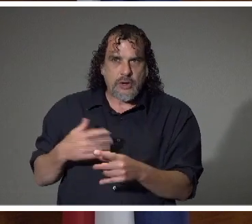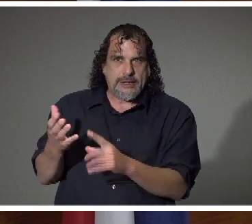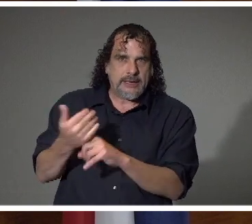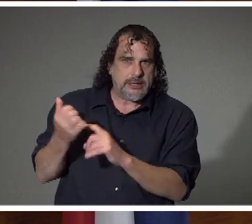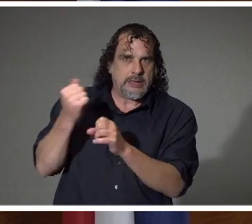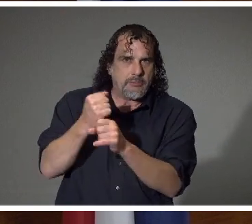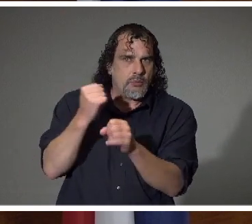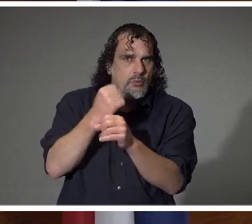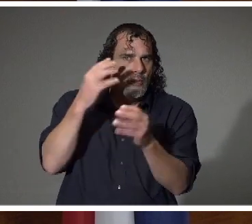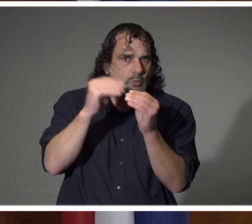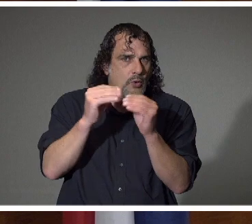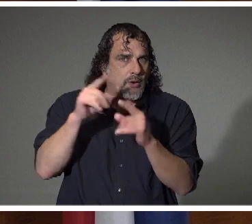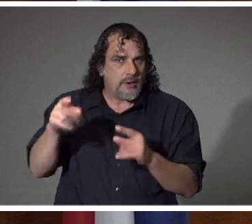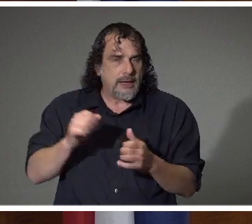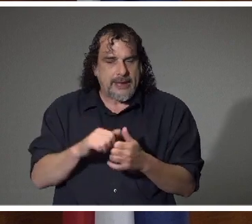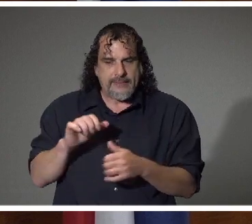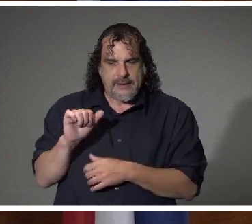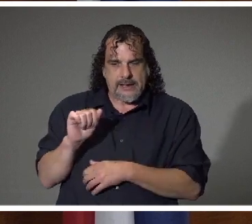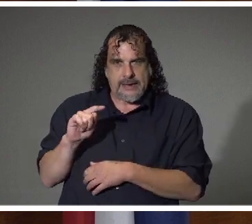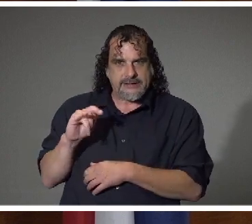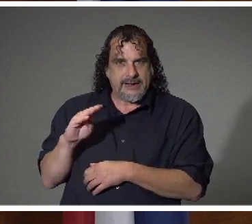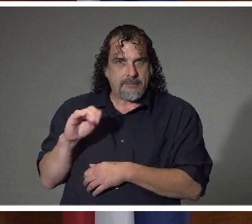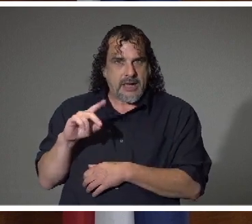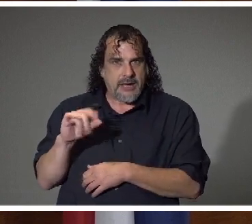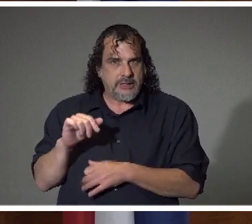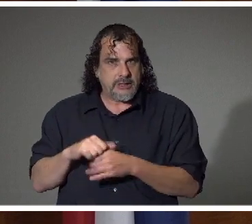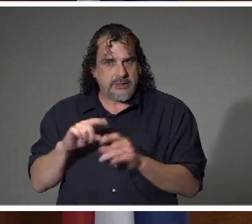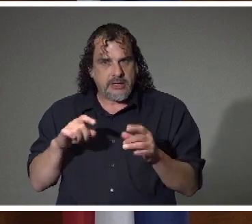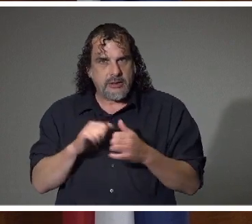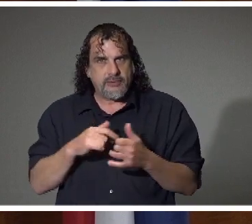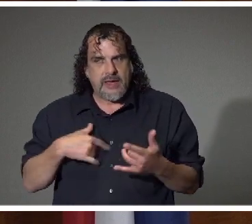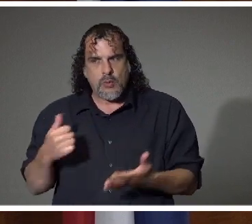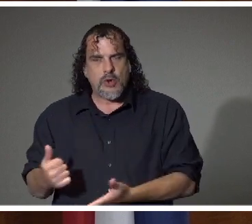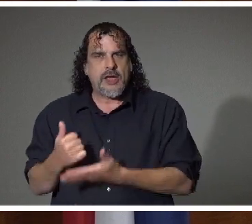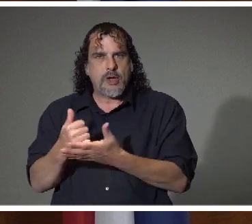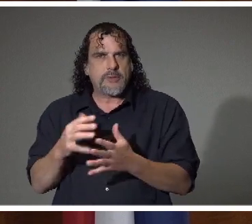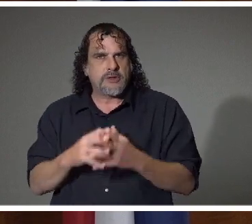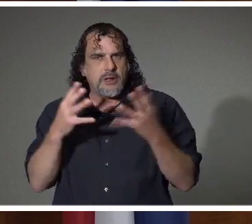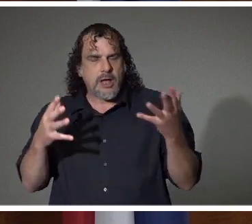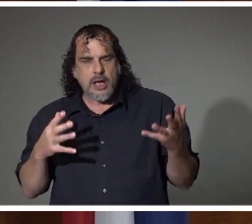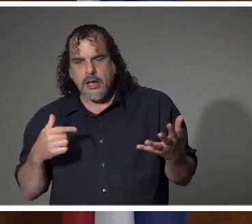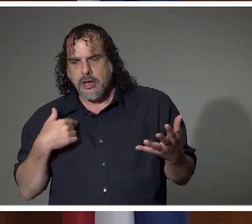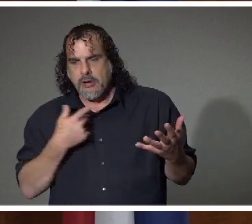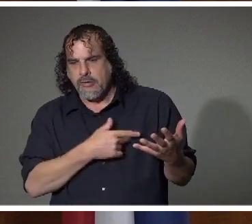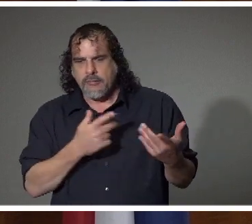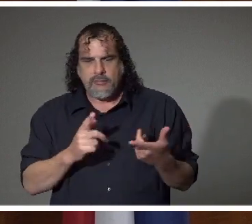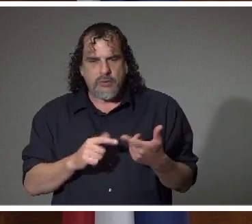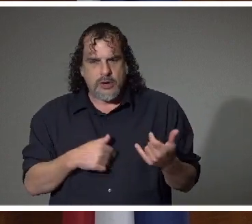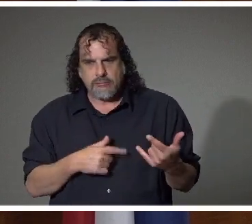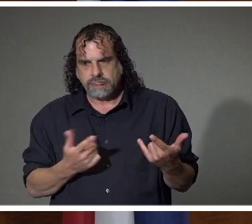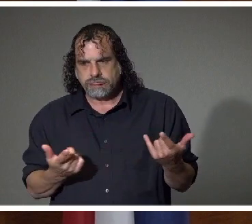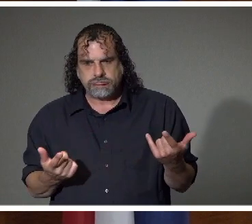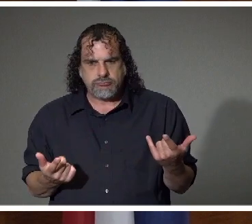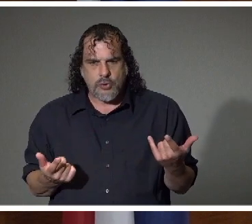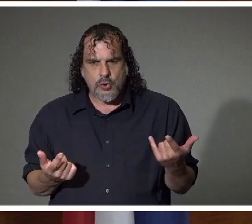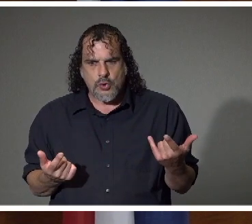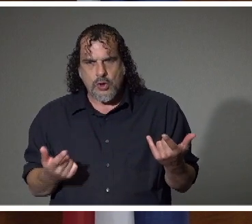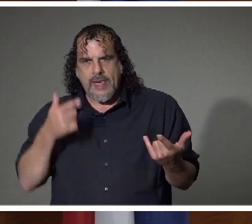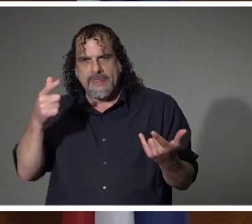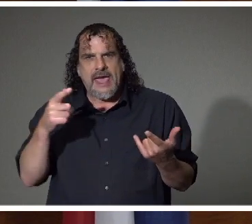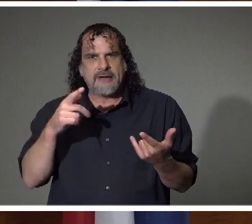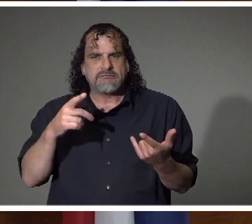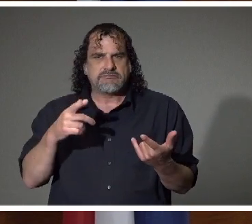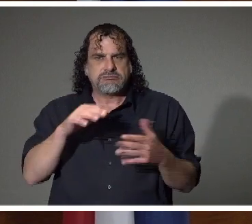those, plus the antibody tests, over the next several months we'll have a much better picture of really the extent to which the virus